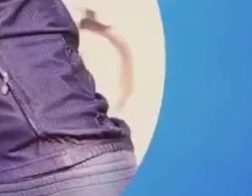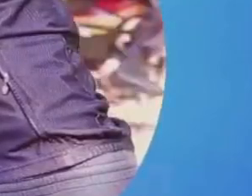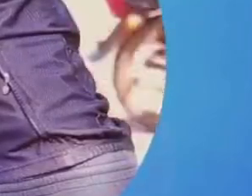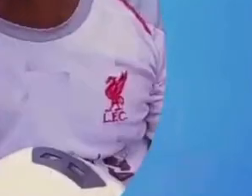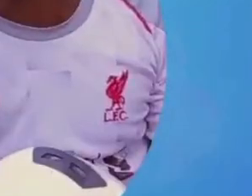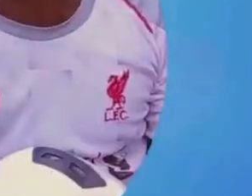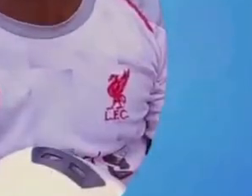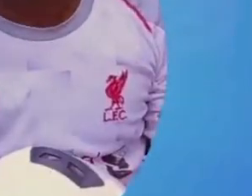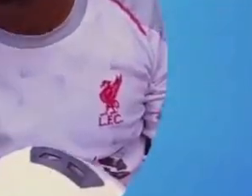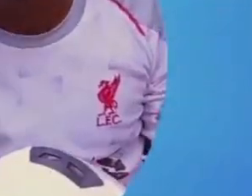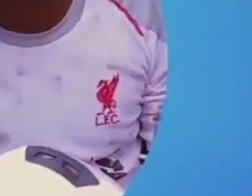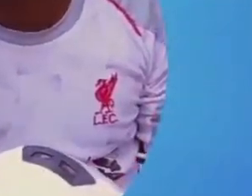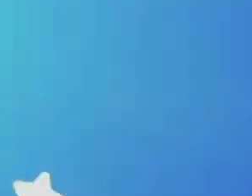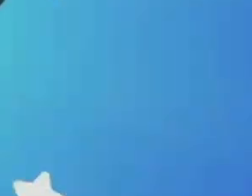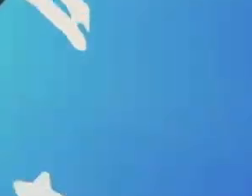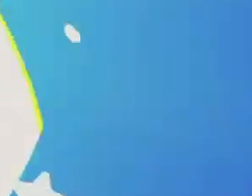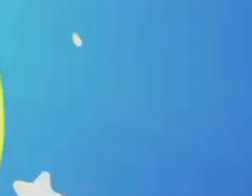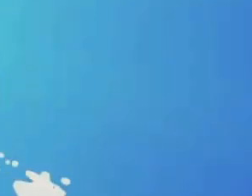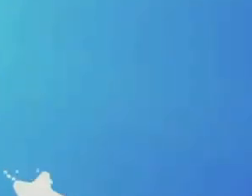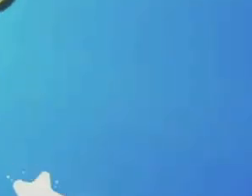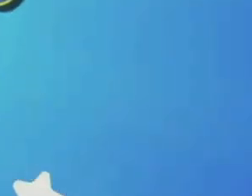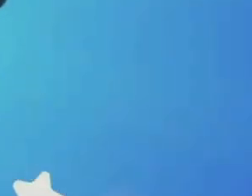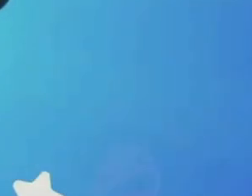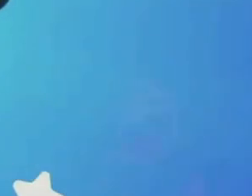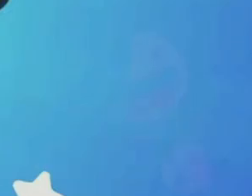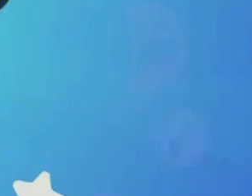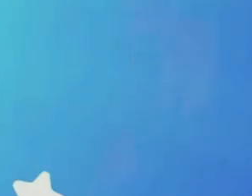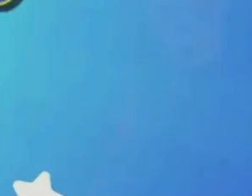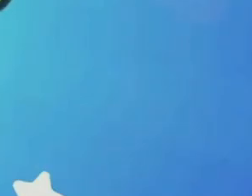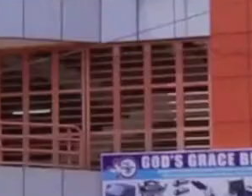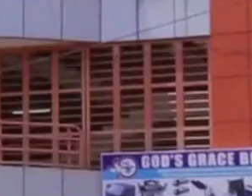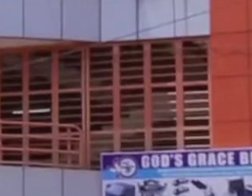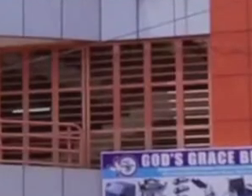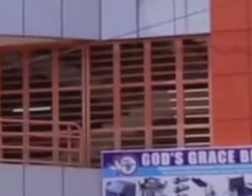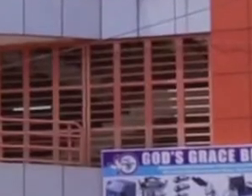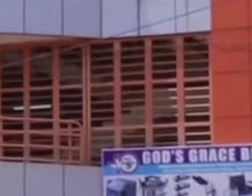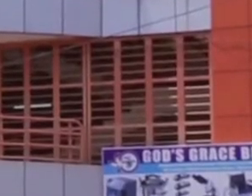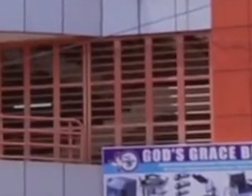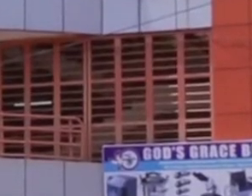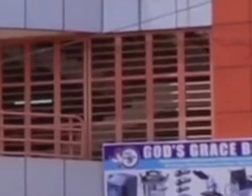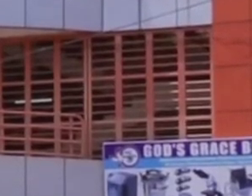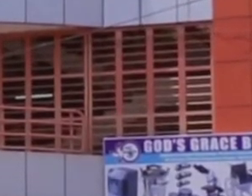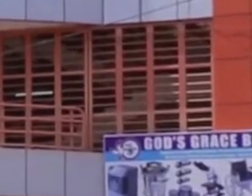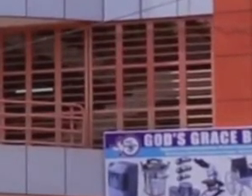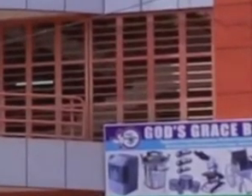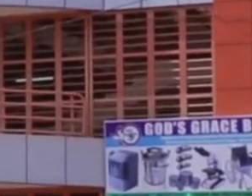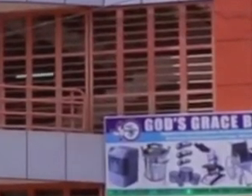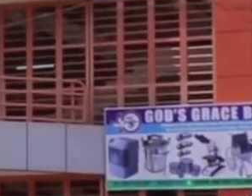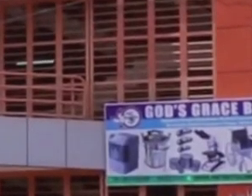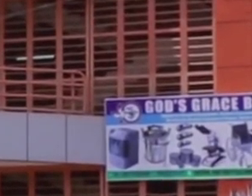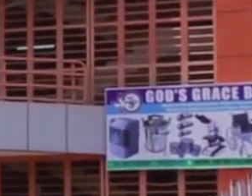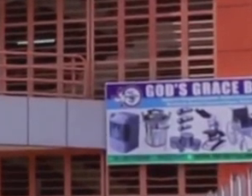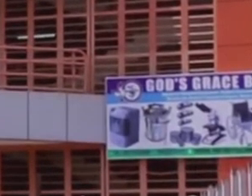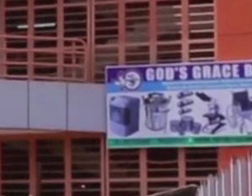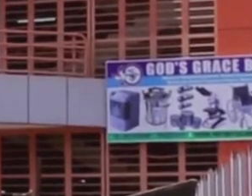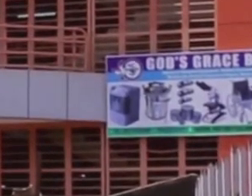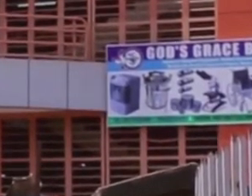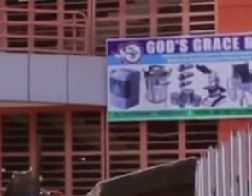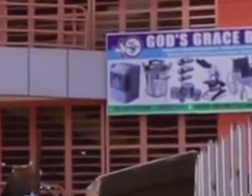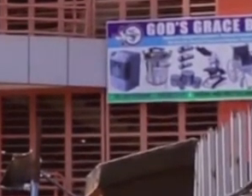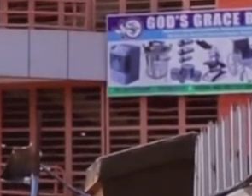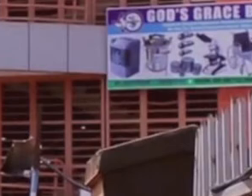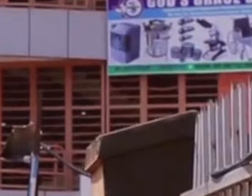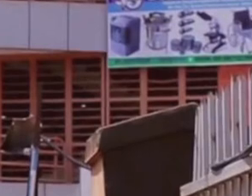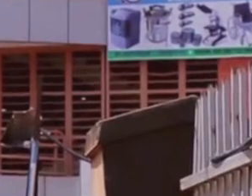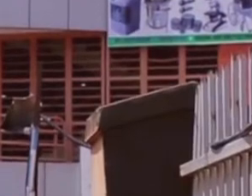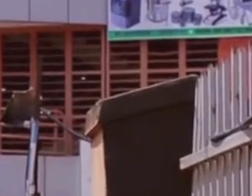Bro, Horses, my name is Sweet Alert. Is the show. Guess what? In the Kualua